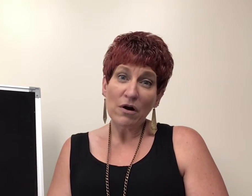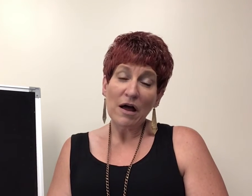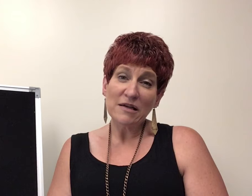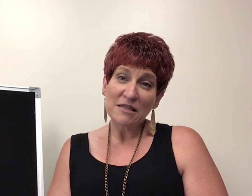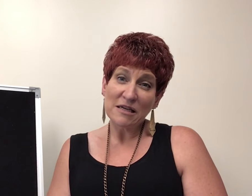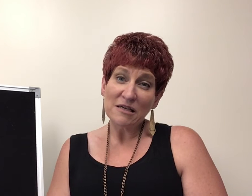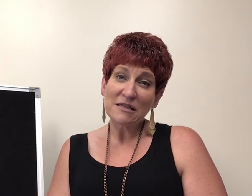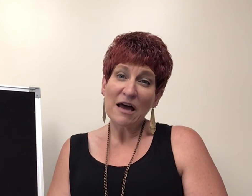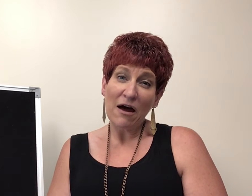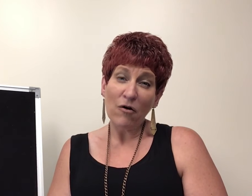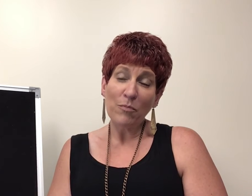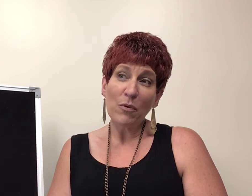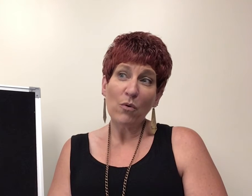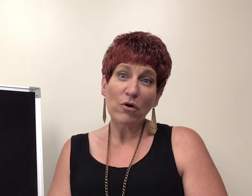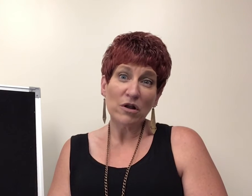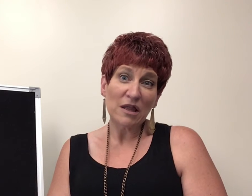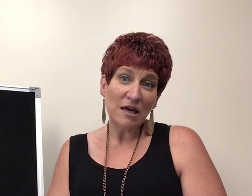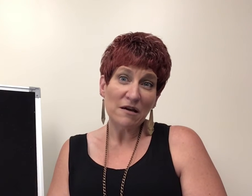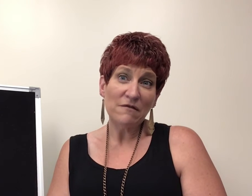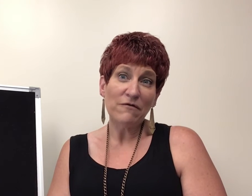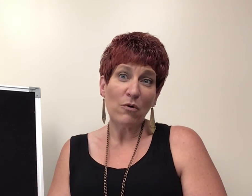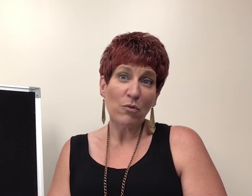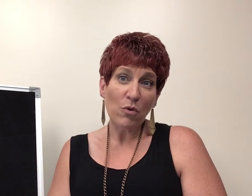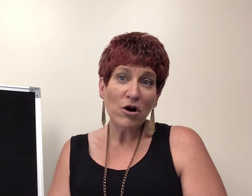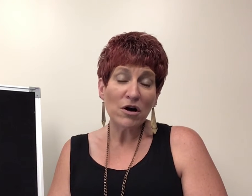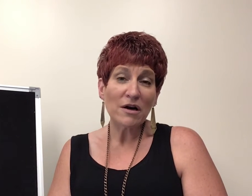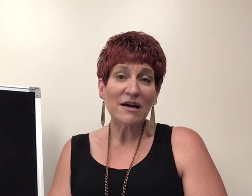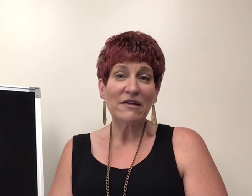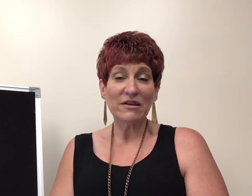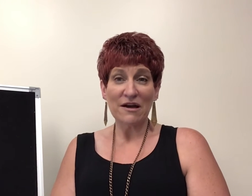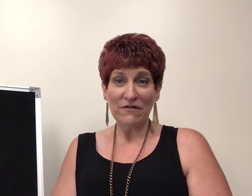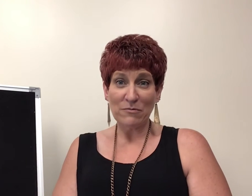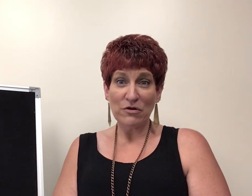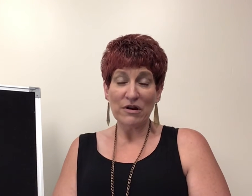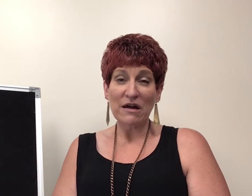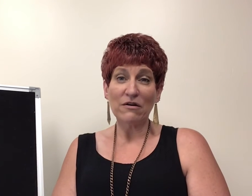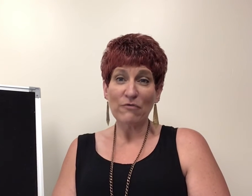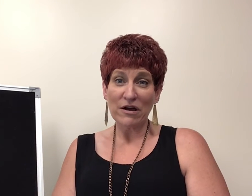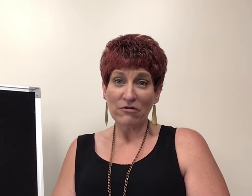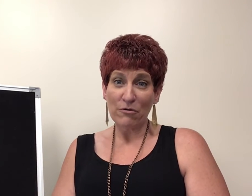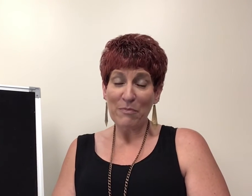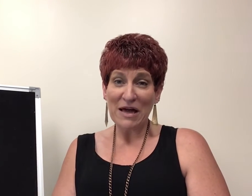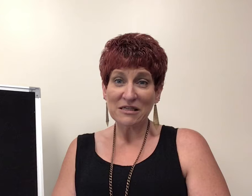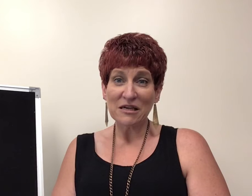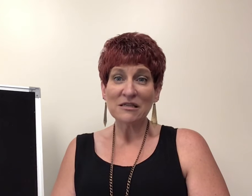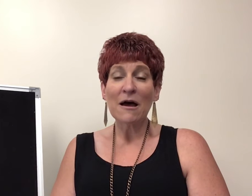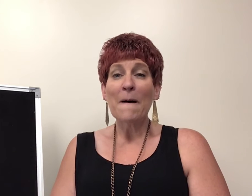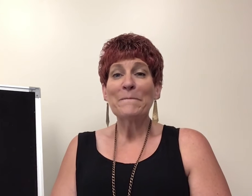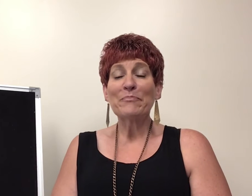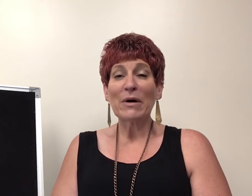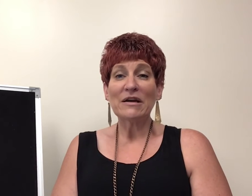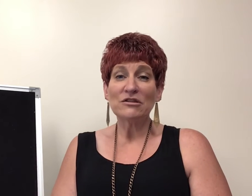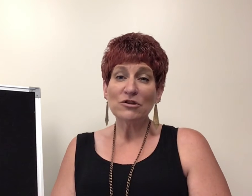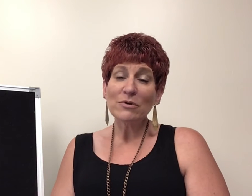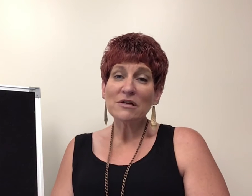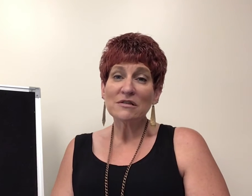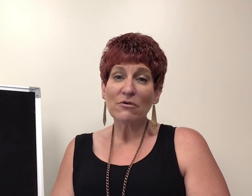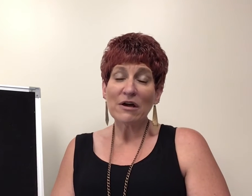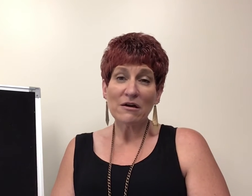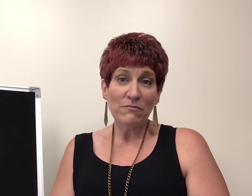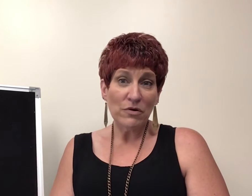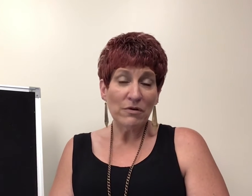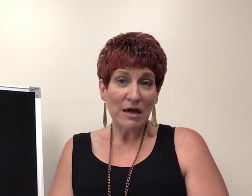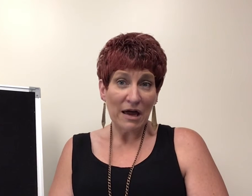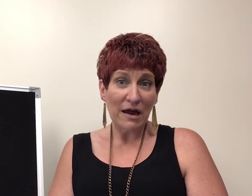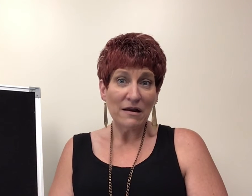or assist, help, or live or work in the deaf community on a regular basis. But in doing so,